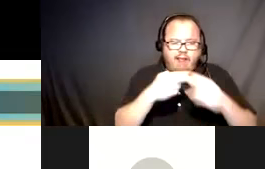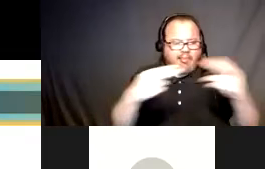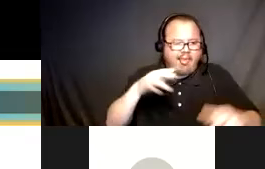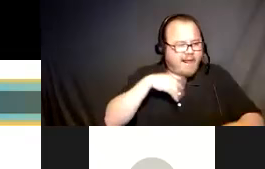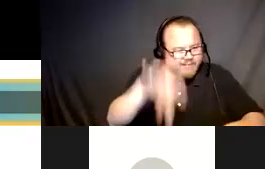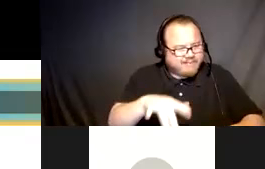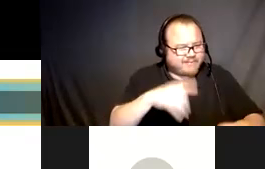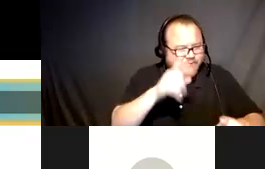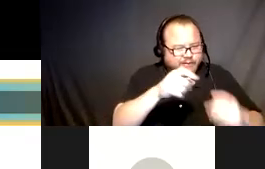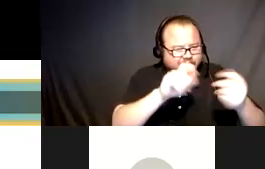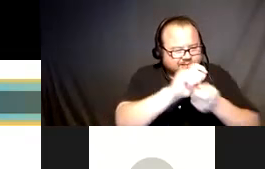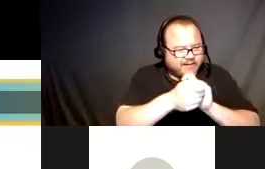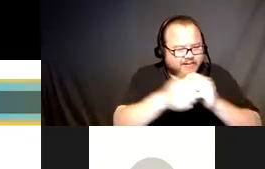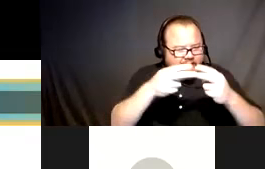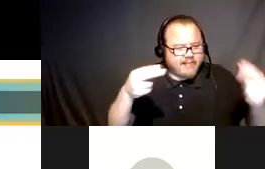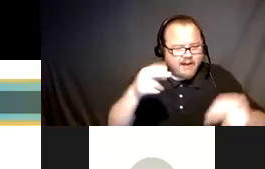yet.